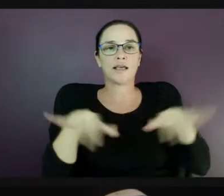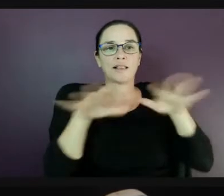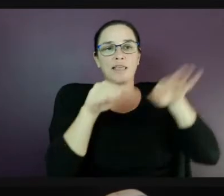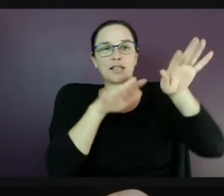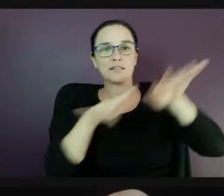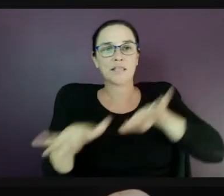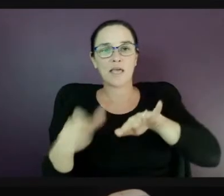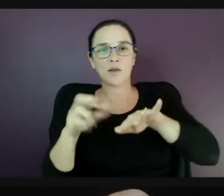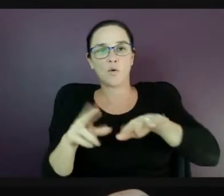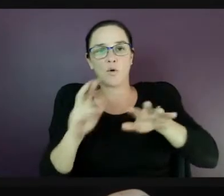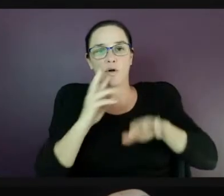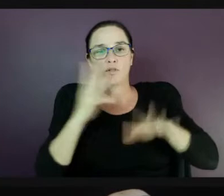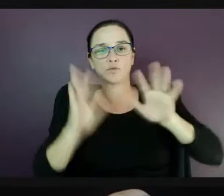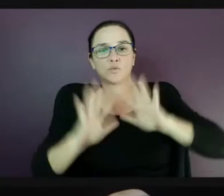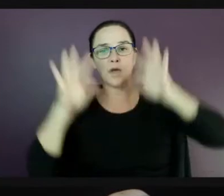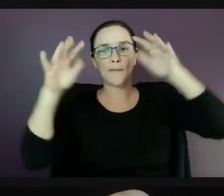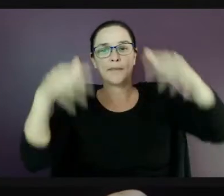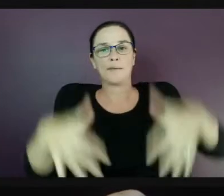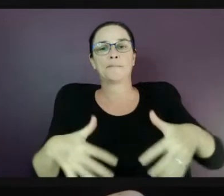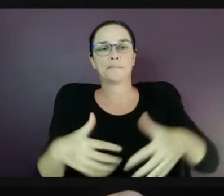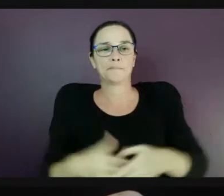just in general generating a tsunami?